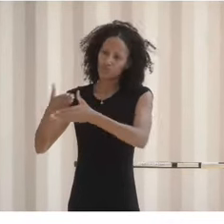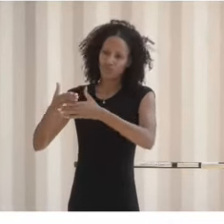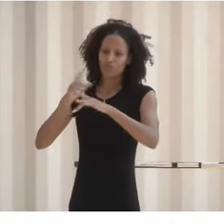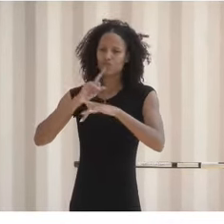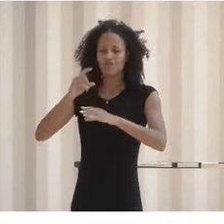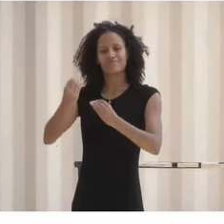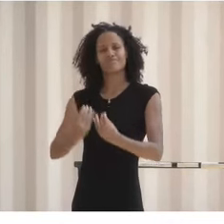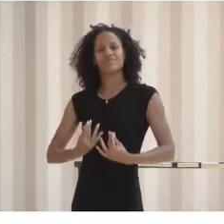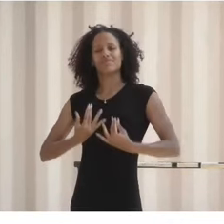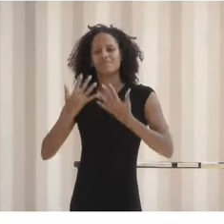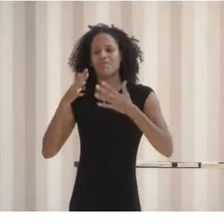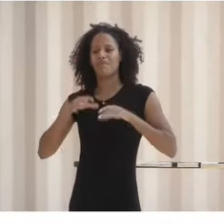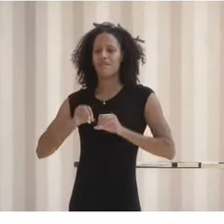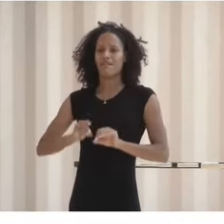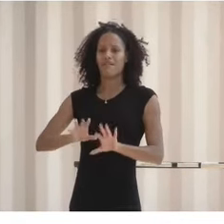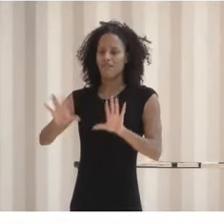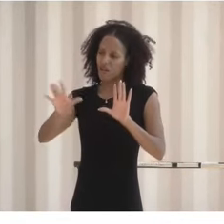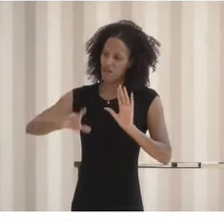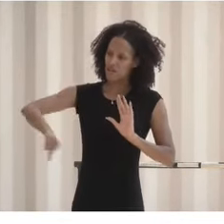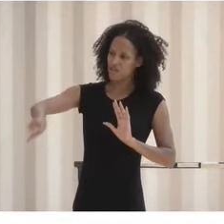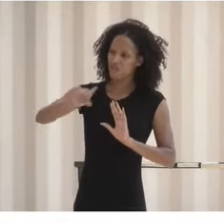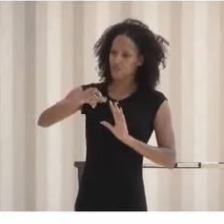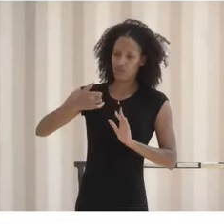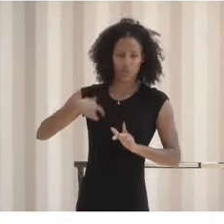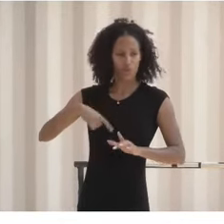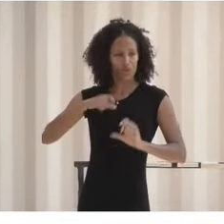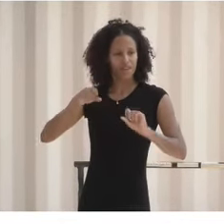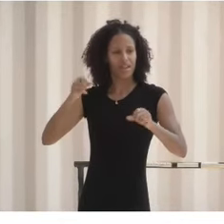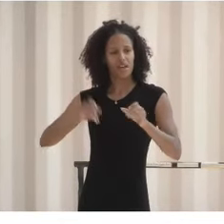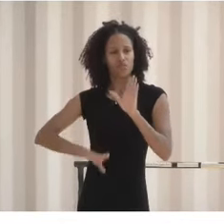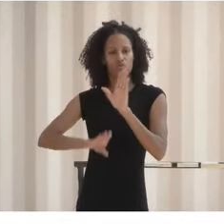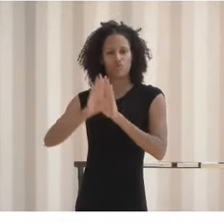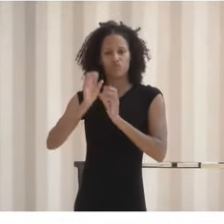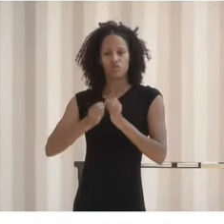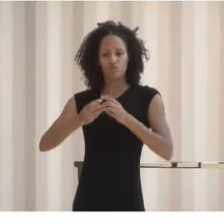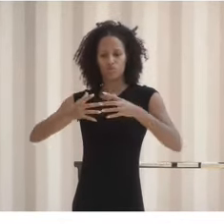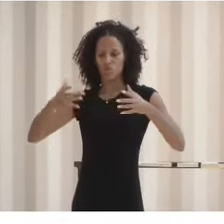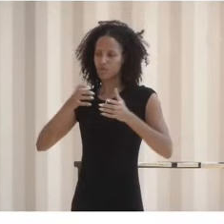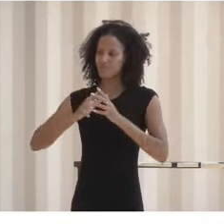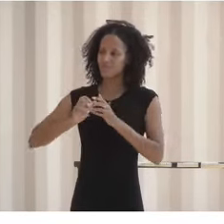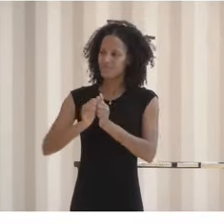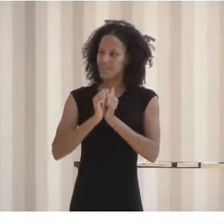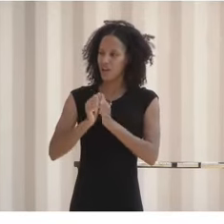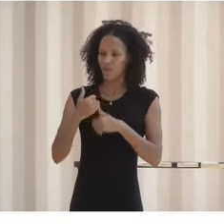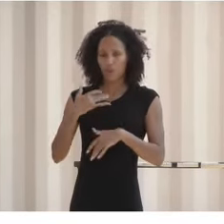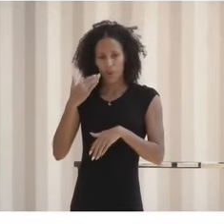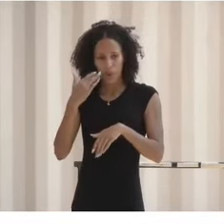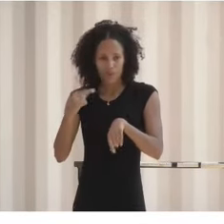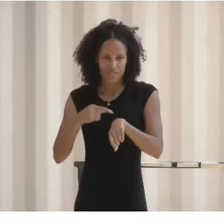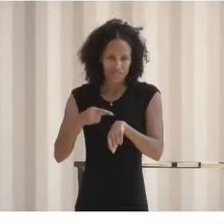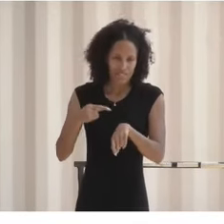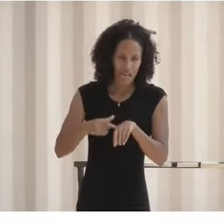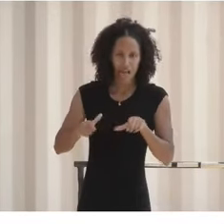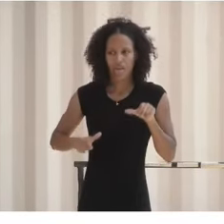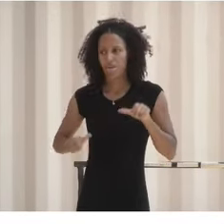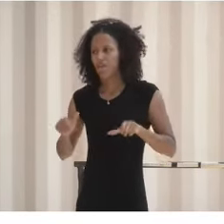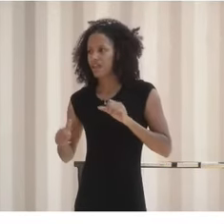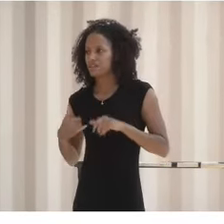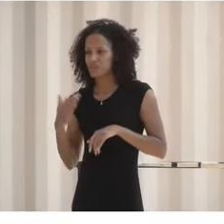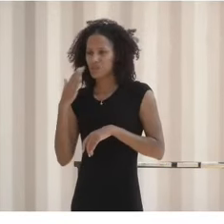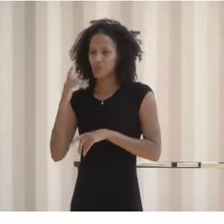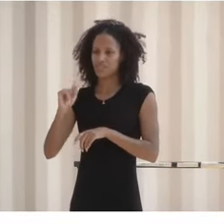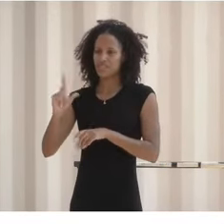to really show that we actually can thrive together. In a time when there is so much uncertainty around, you know, you turn